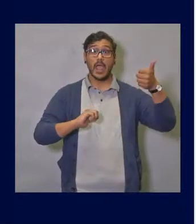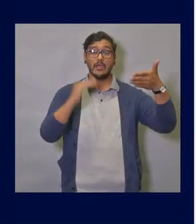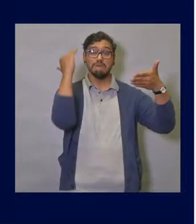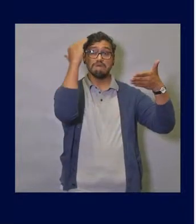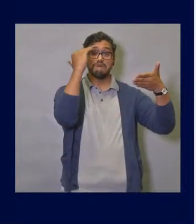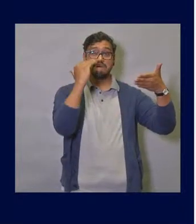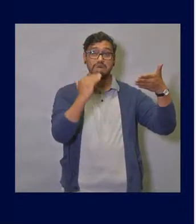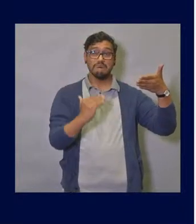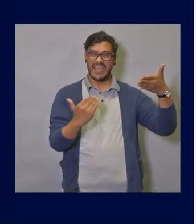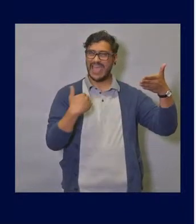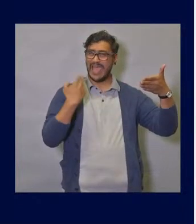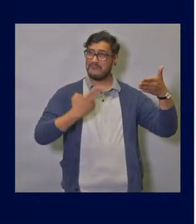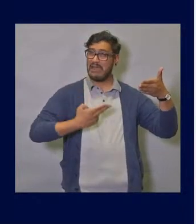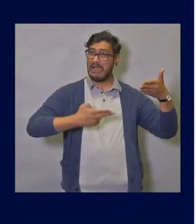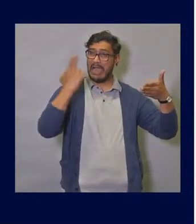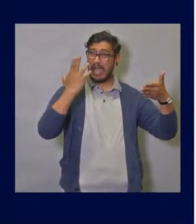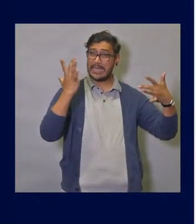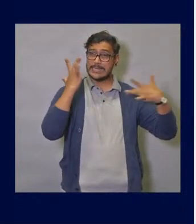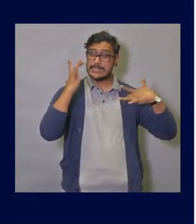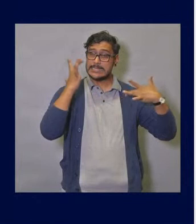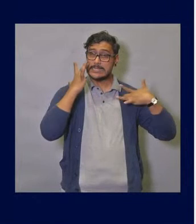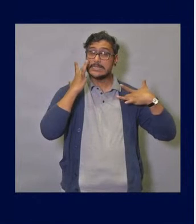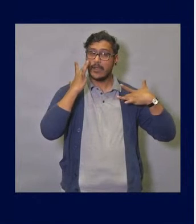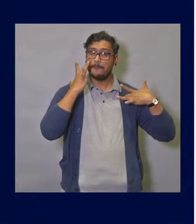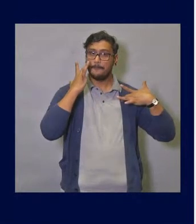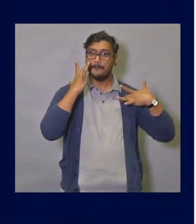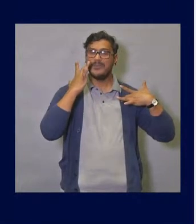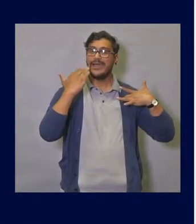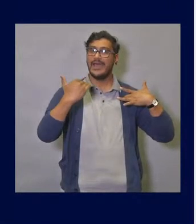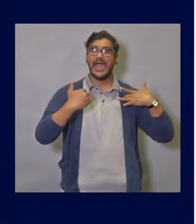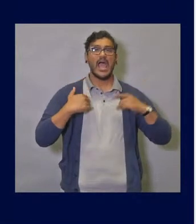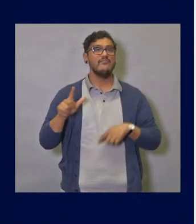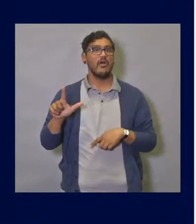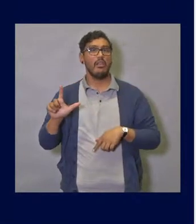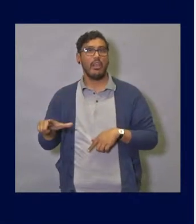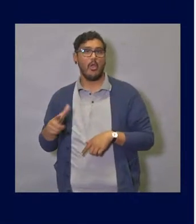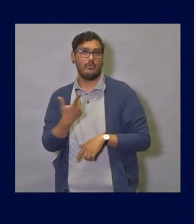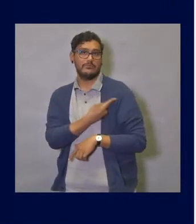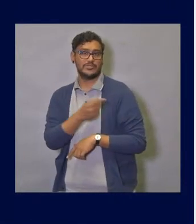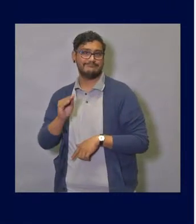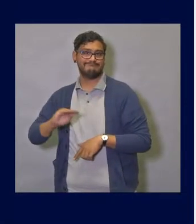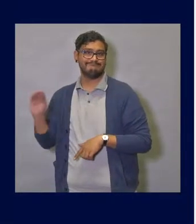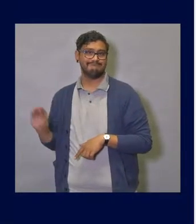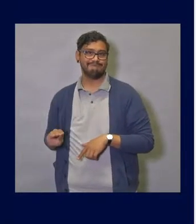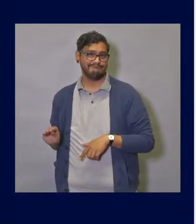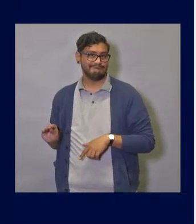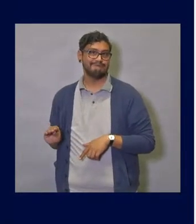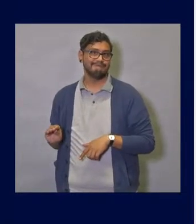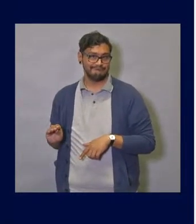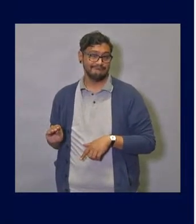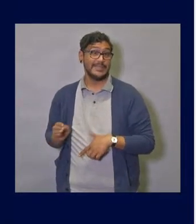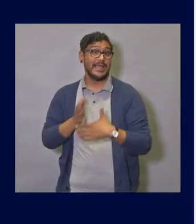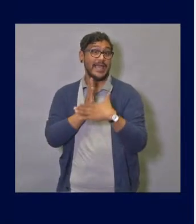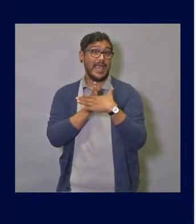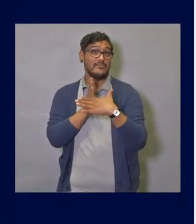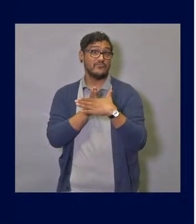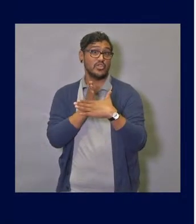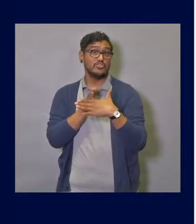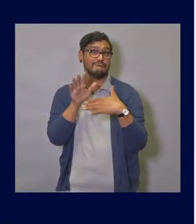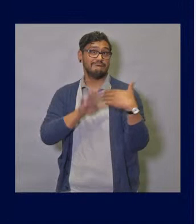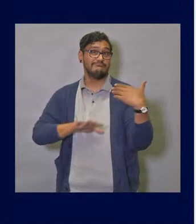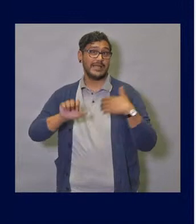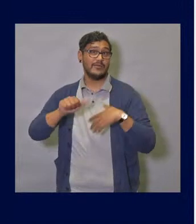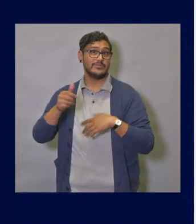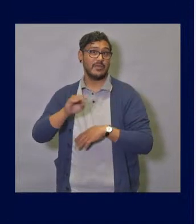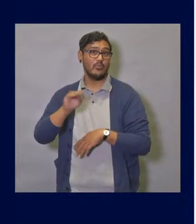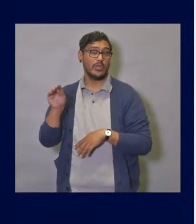case rates, current highest case rates, have some of the lowest vaccination rates. An average vaccination rate of about